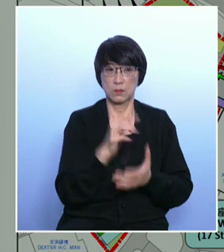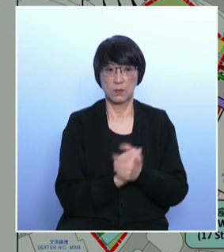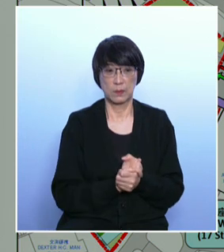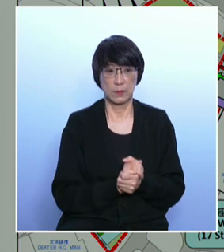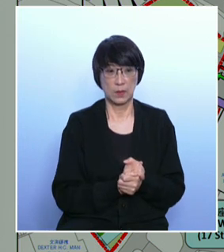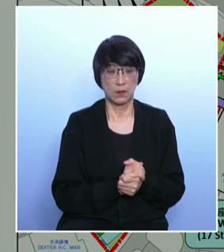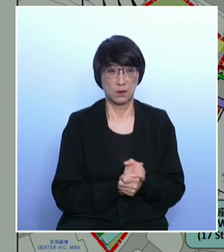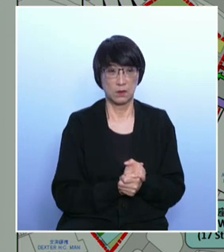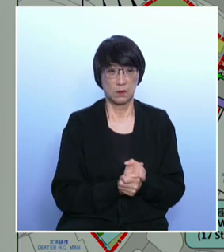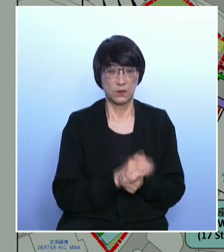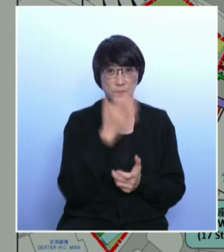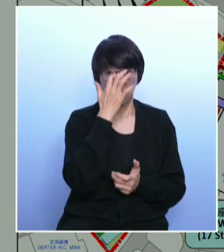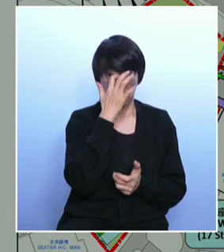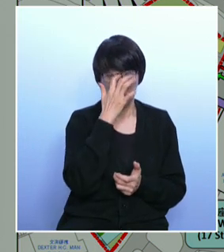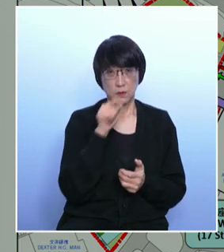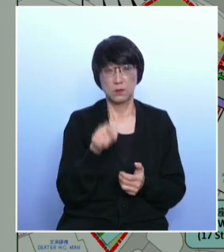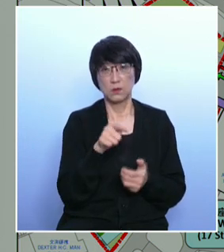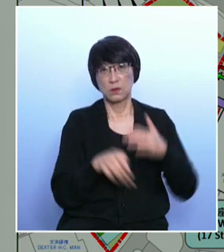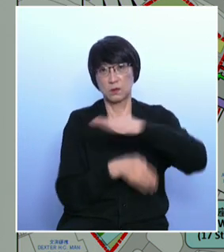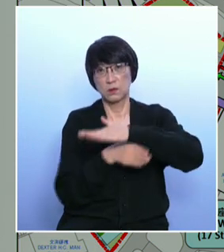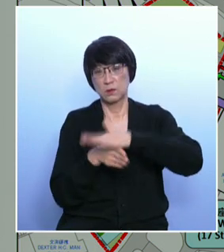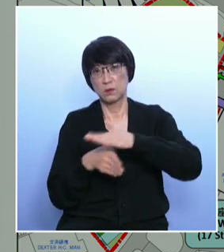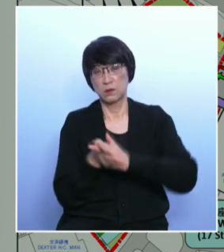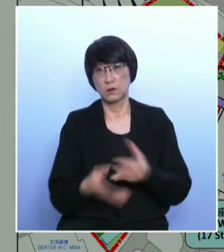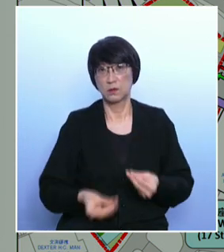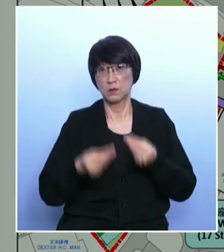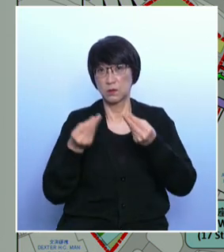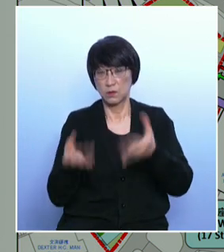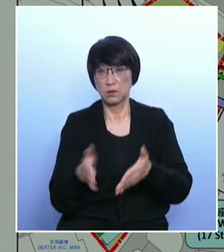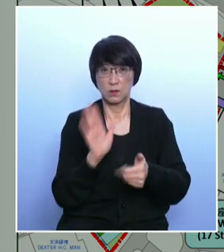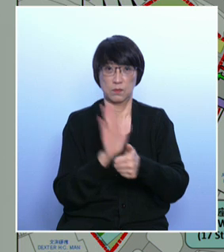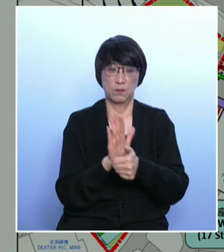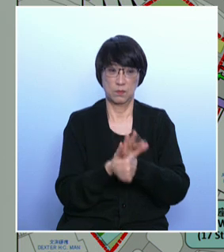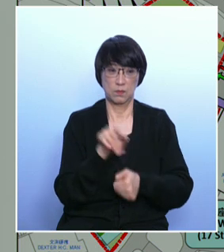to be provided to students. There are also different rooms,